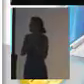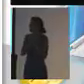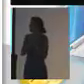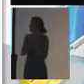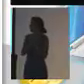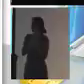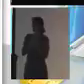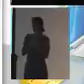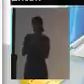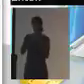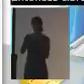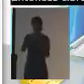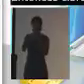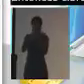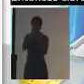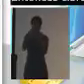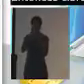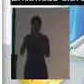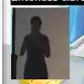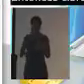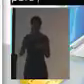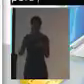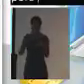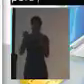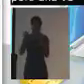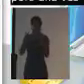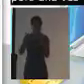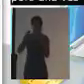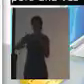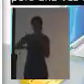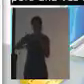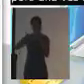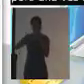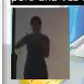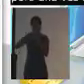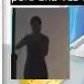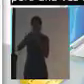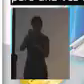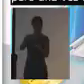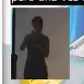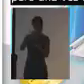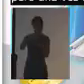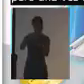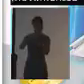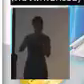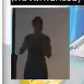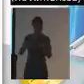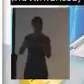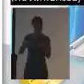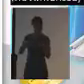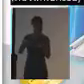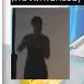evaluation afterwards. So it's possible to do all of this, but once the child makes the